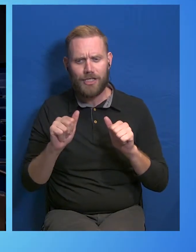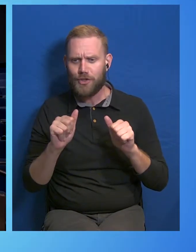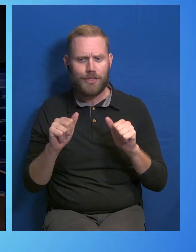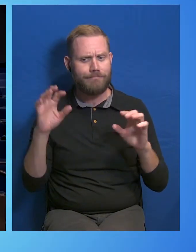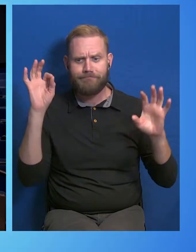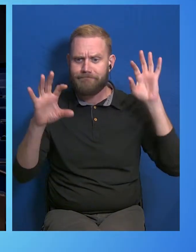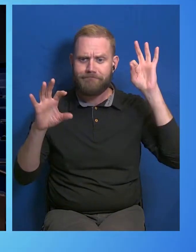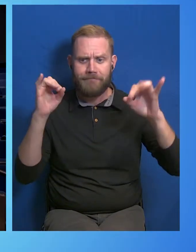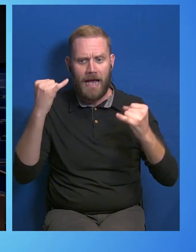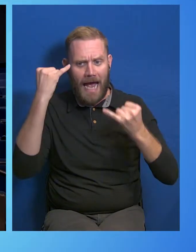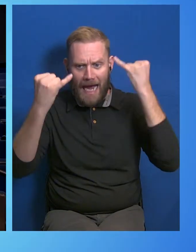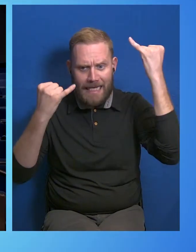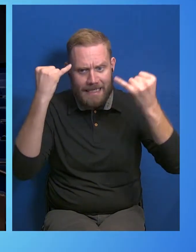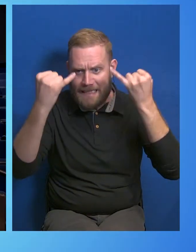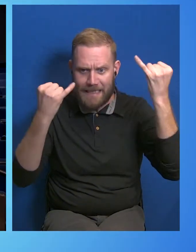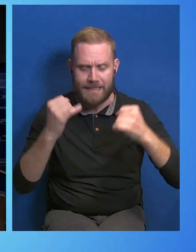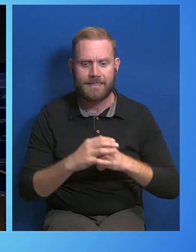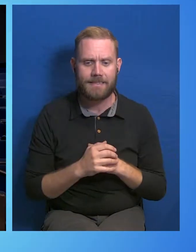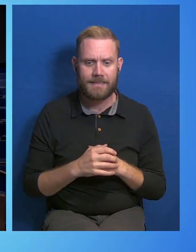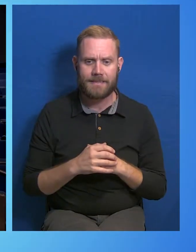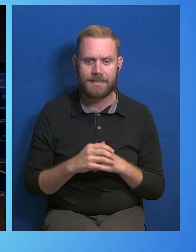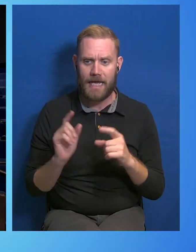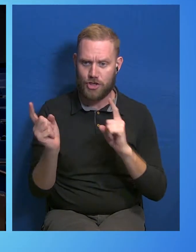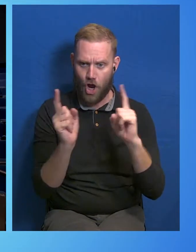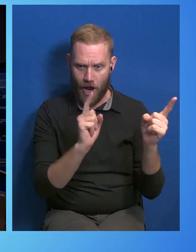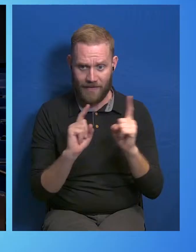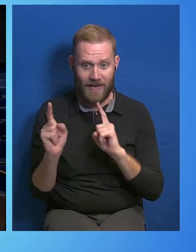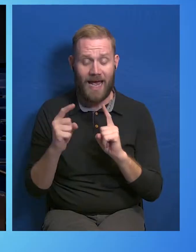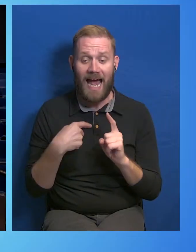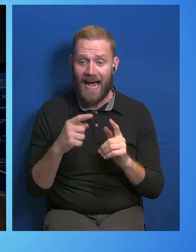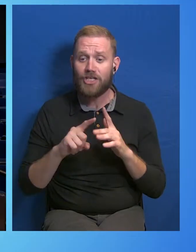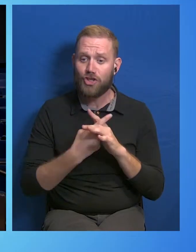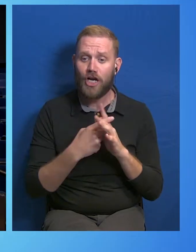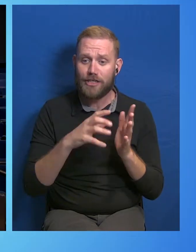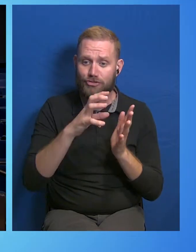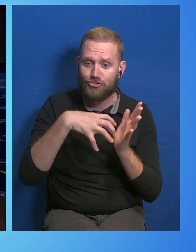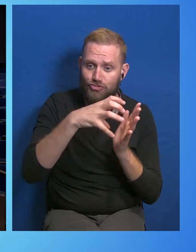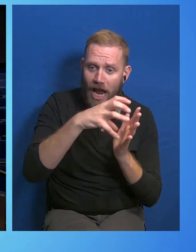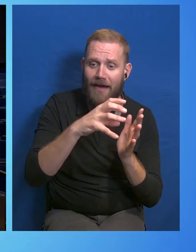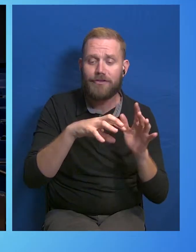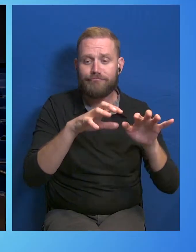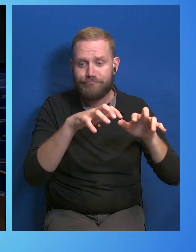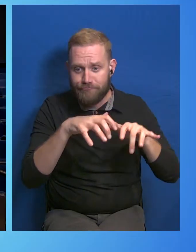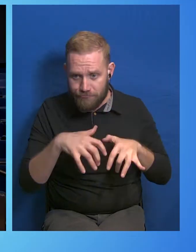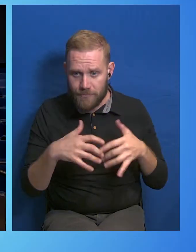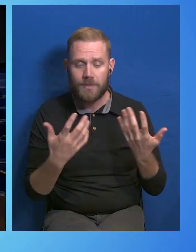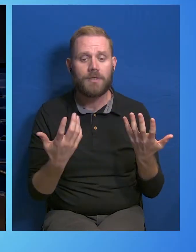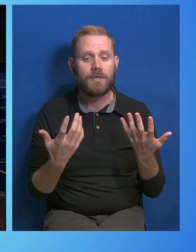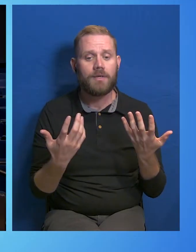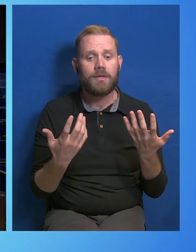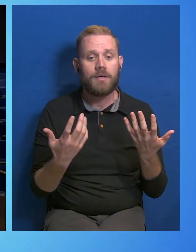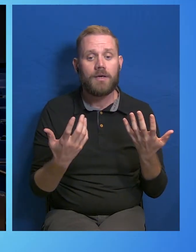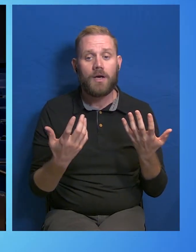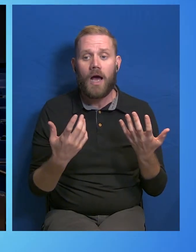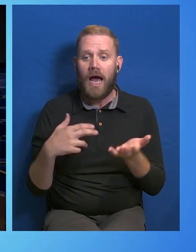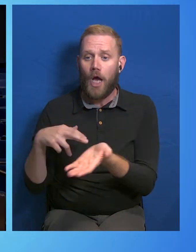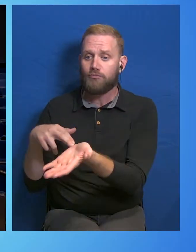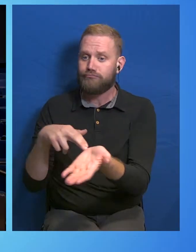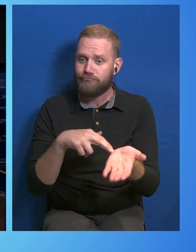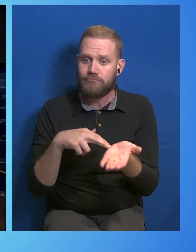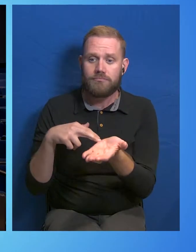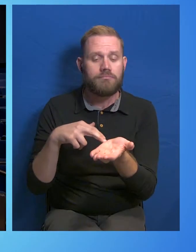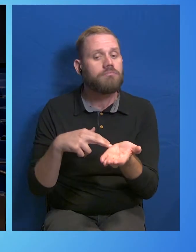ideas off of them. I began the drafting process after getting consensus from